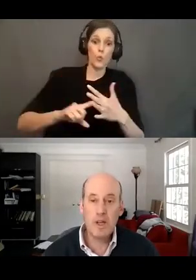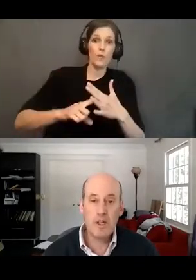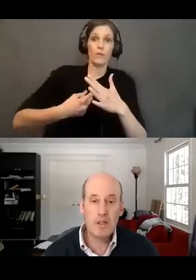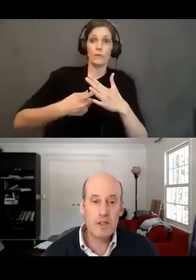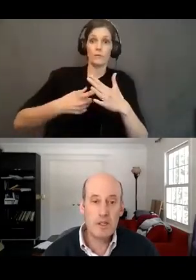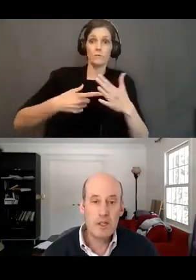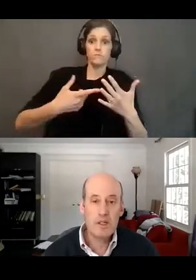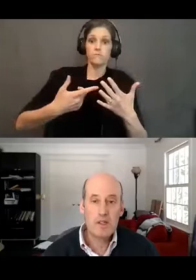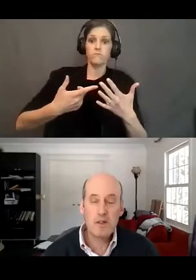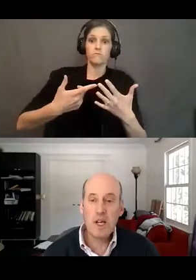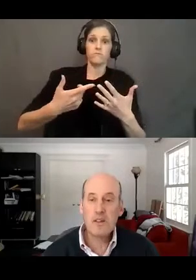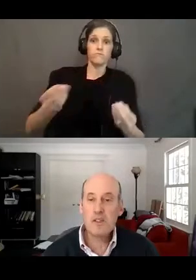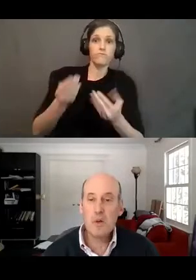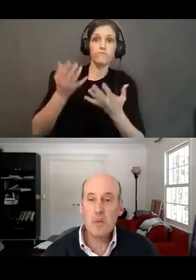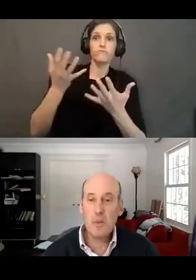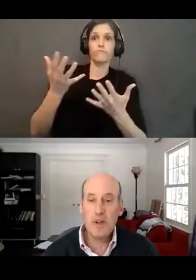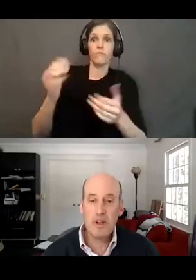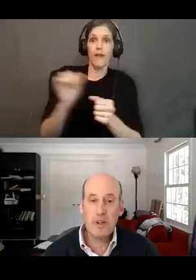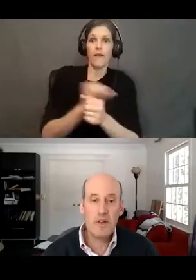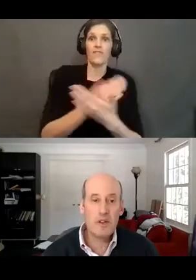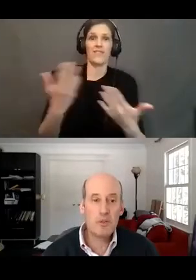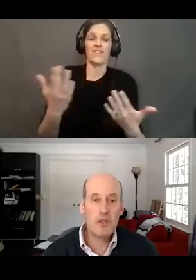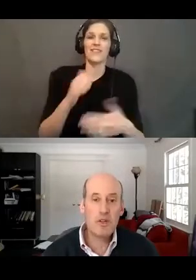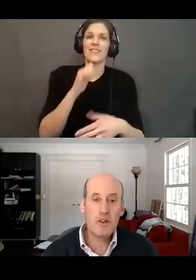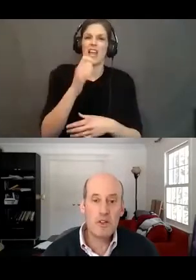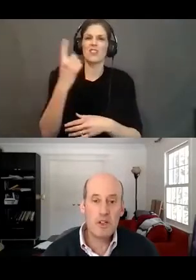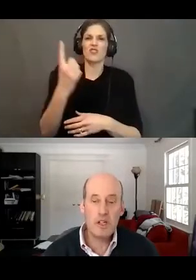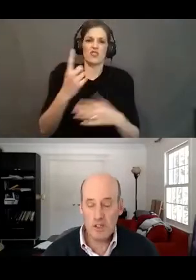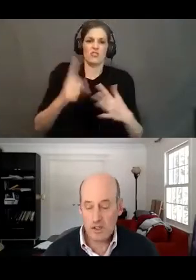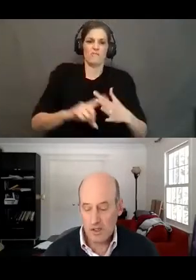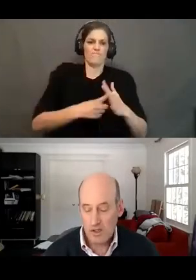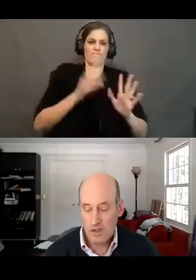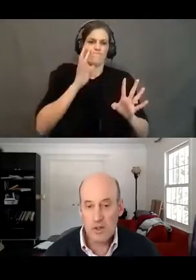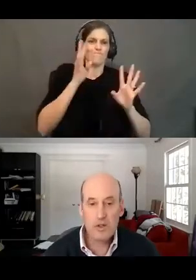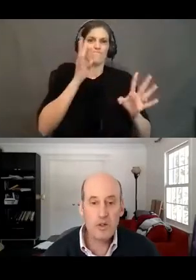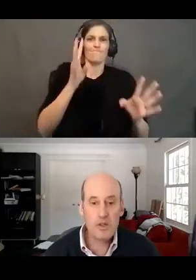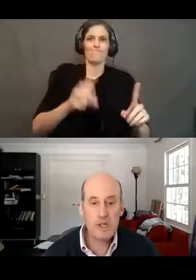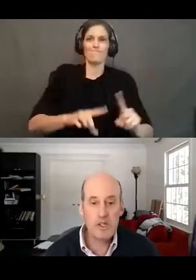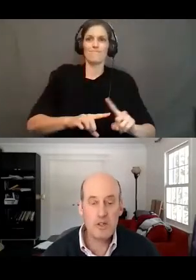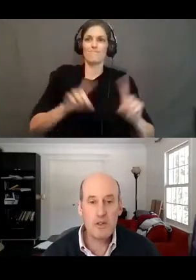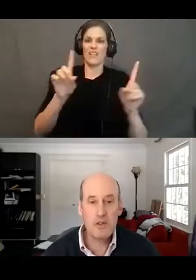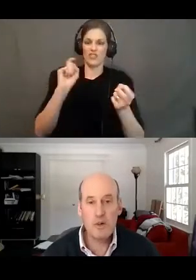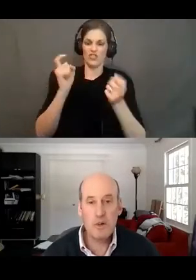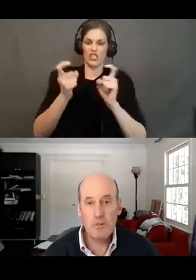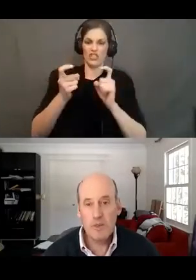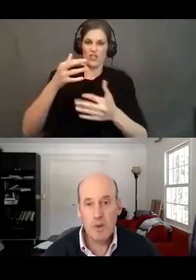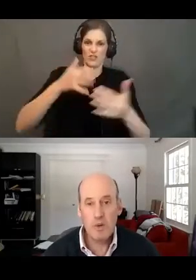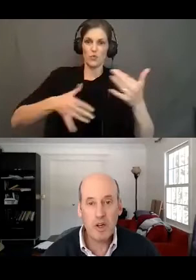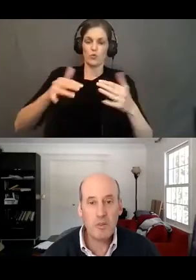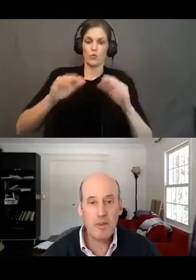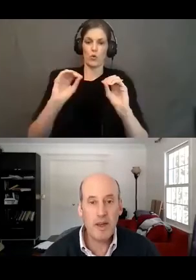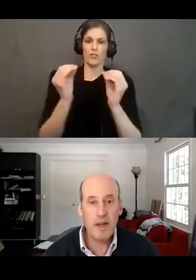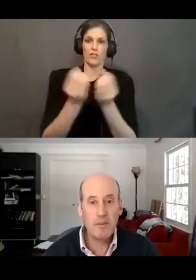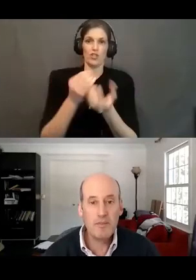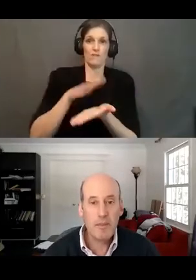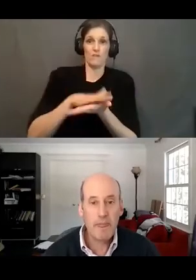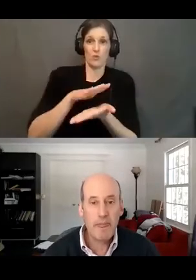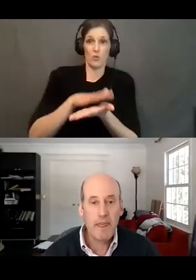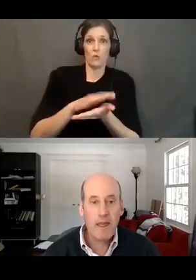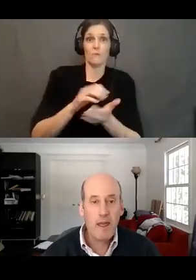the innovation. So you're not just implementing an innovation, but you're actually changing the social organization of the school. I'll be talking about